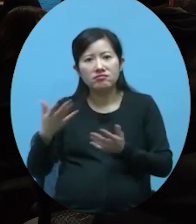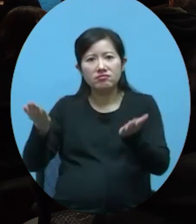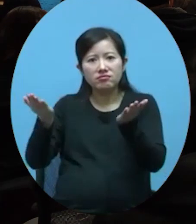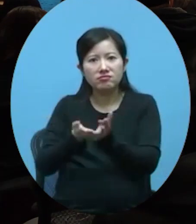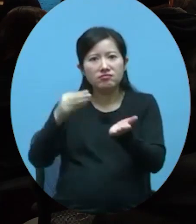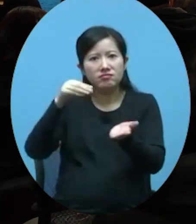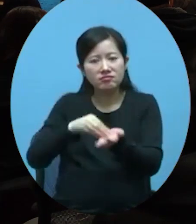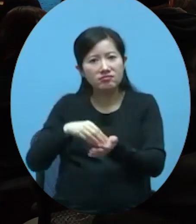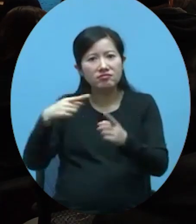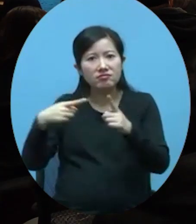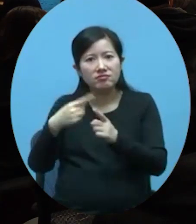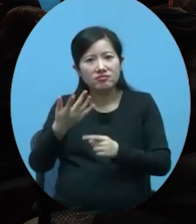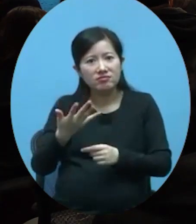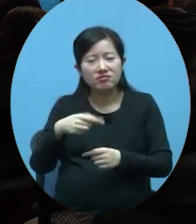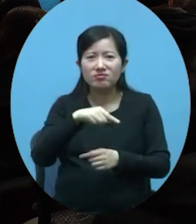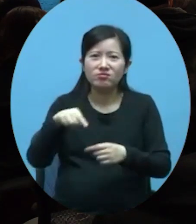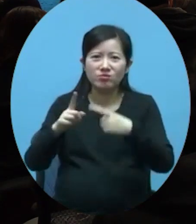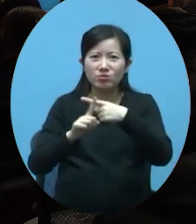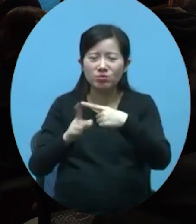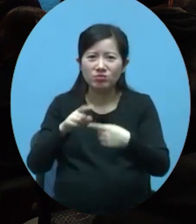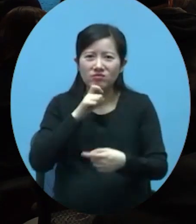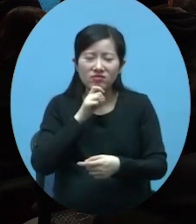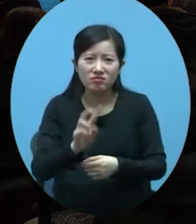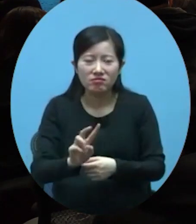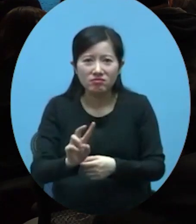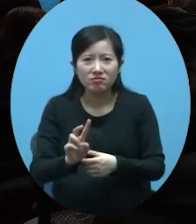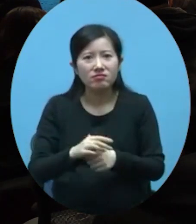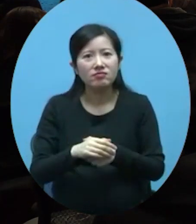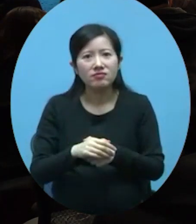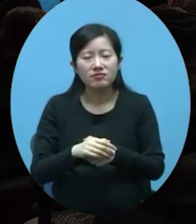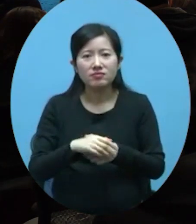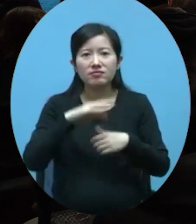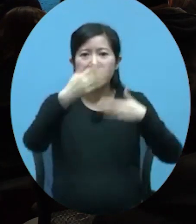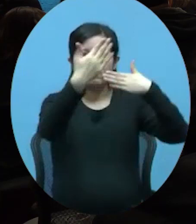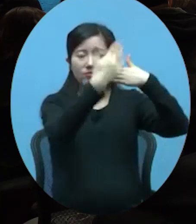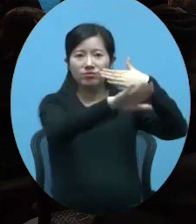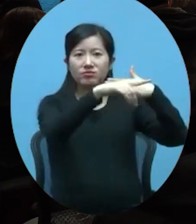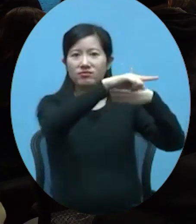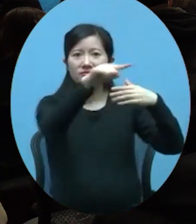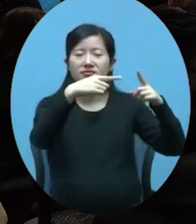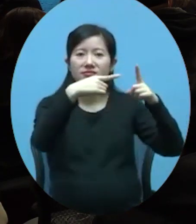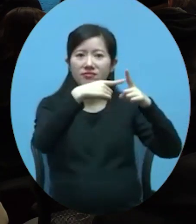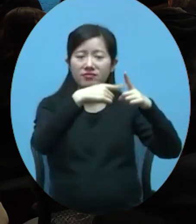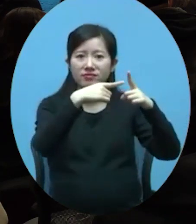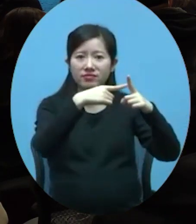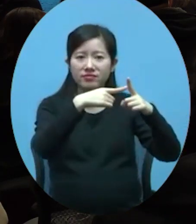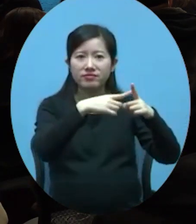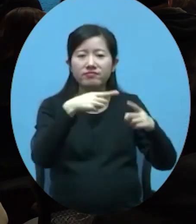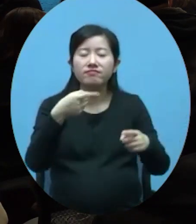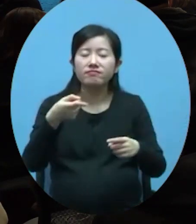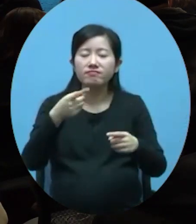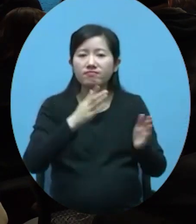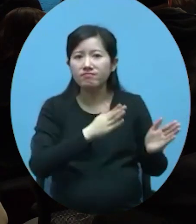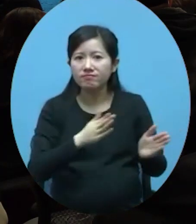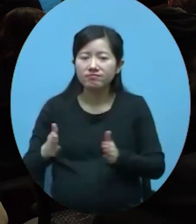what are your protocols for foreign nationals right now do you allow visits